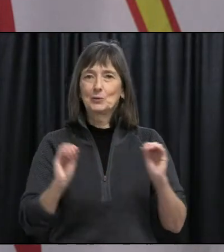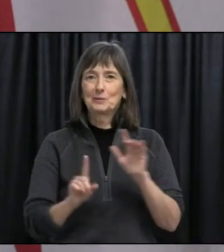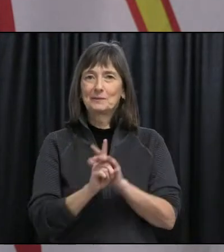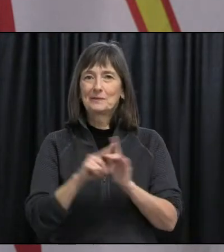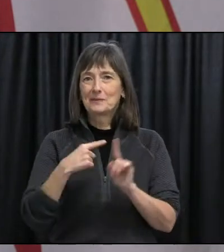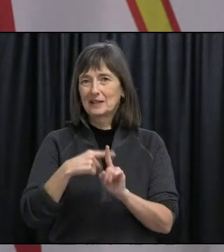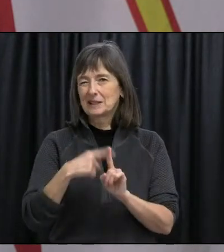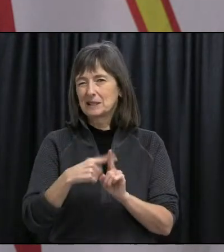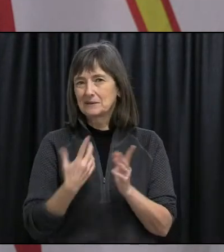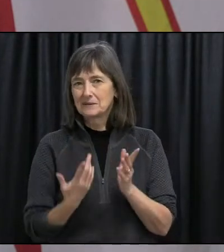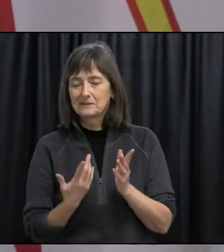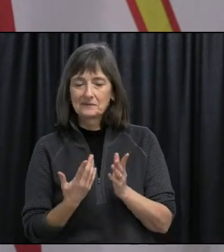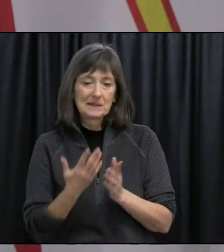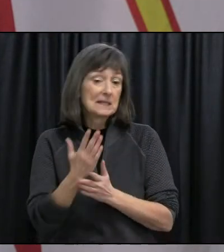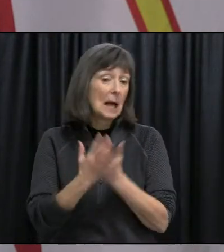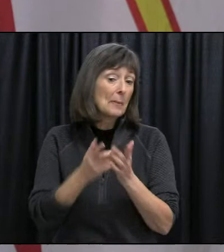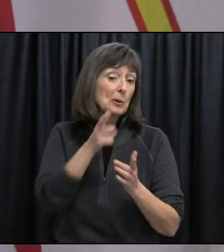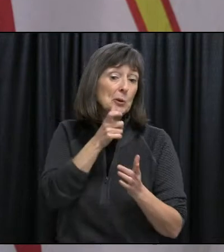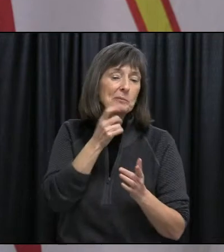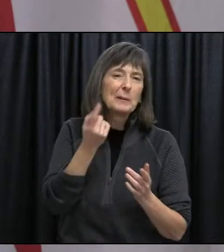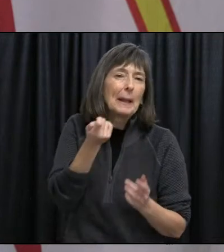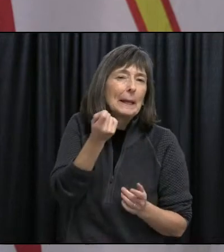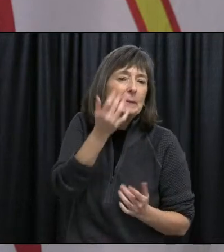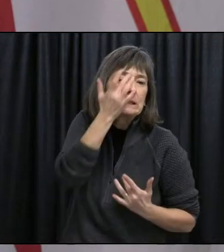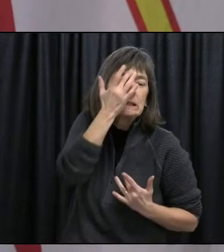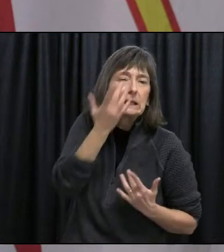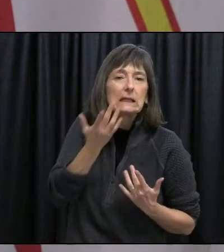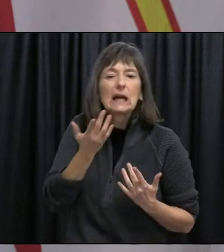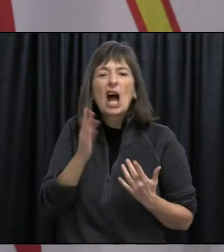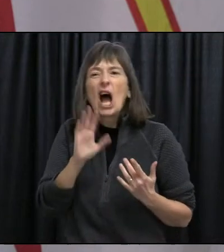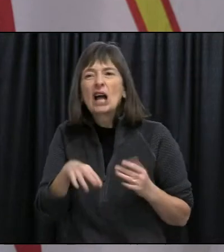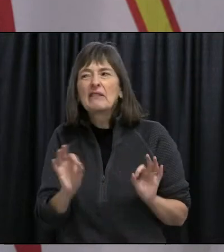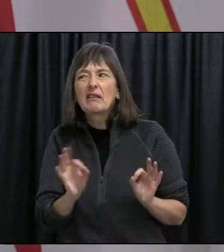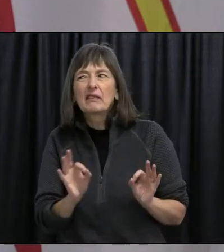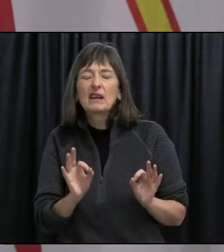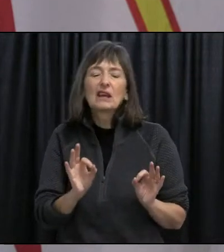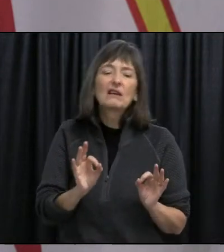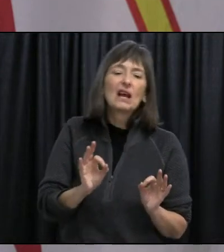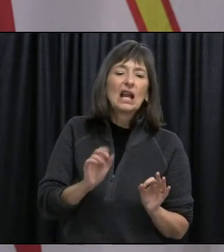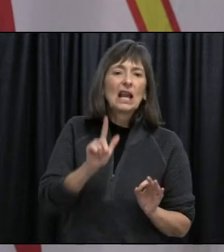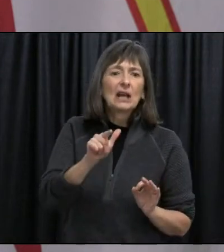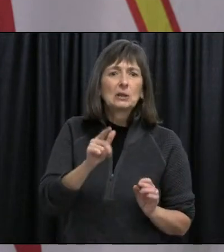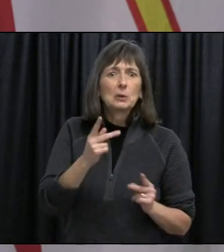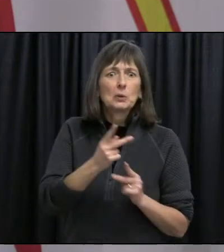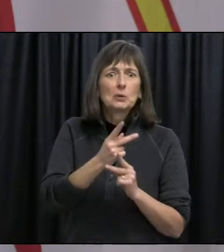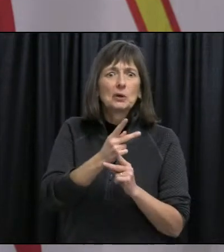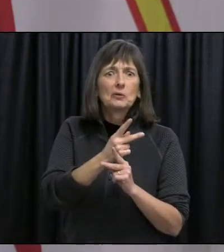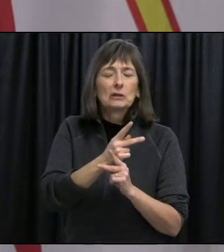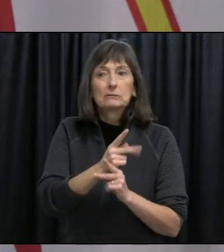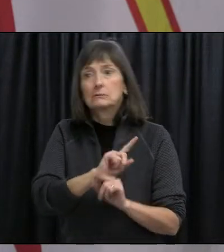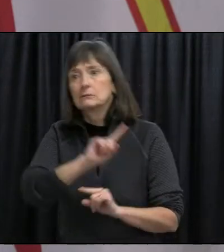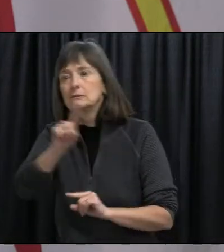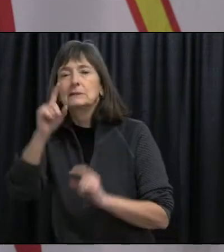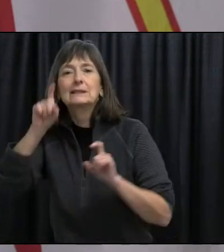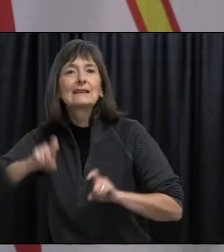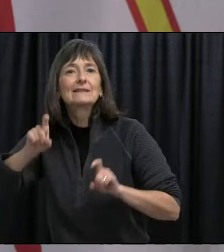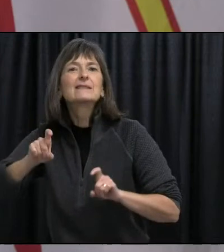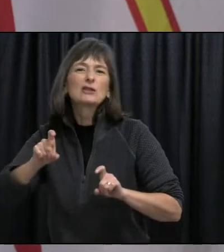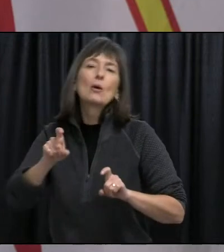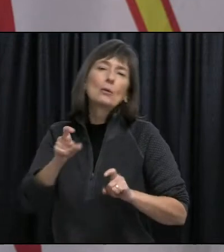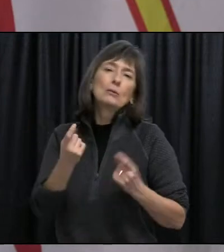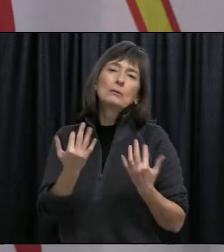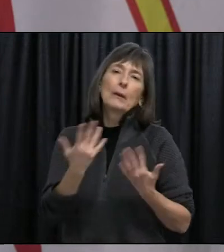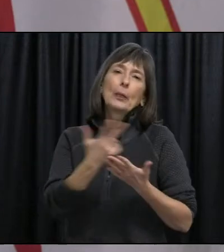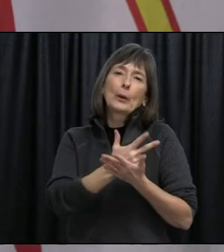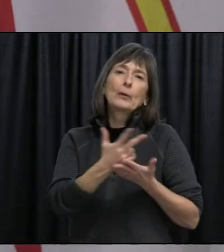tested with mild symptoms but have waited until they get sicker to come to our attention. So that can take about 3 weeks or so.